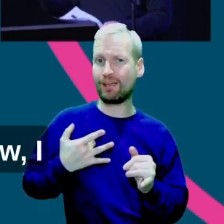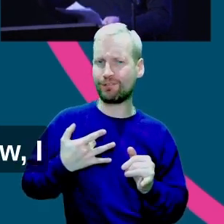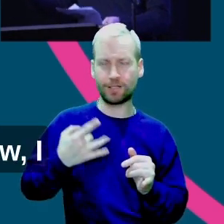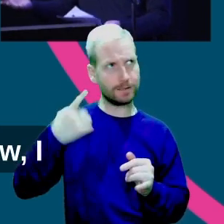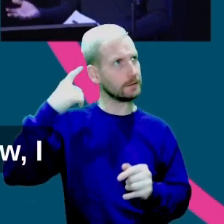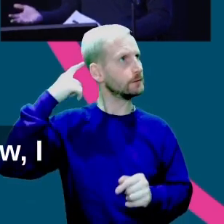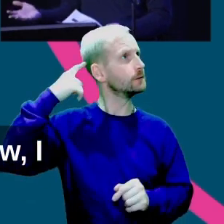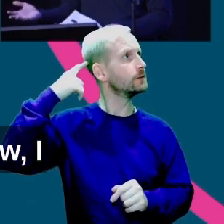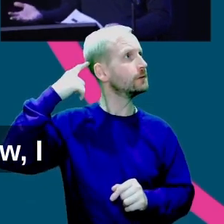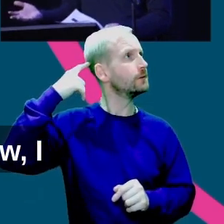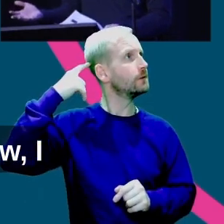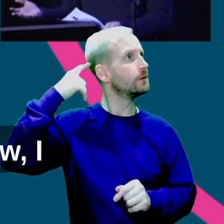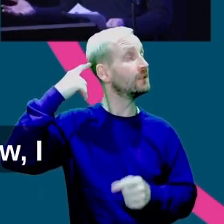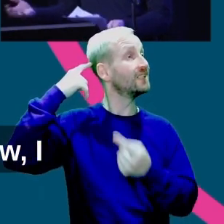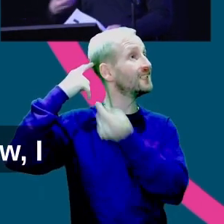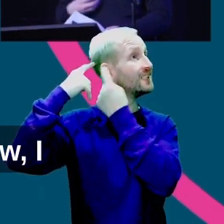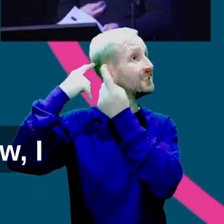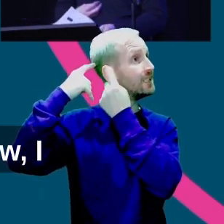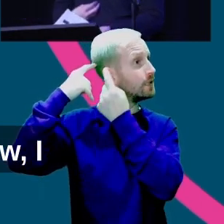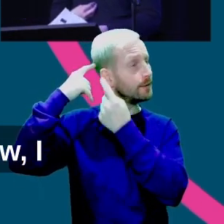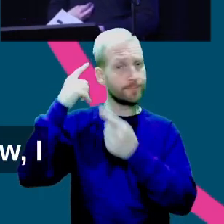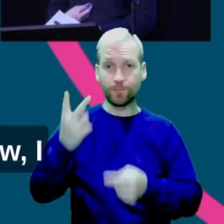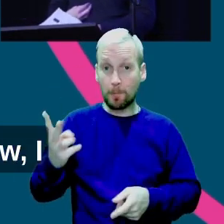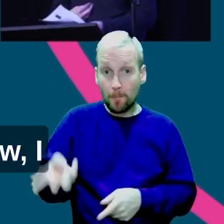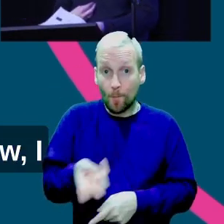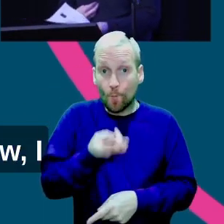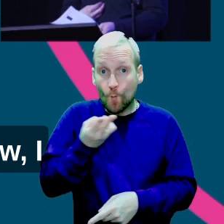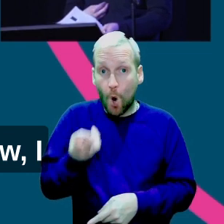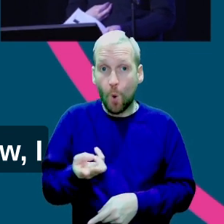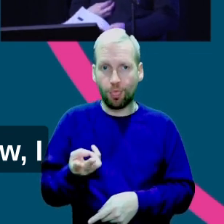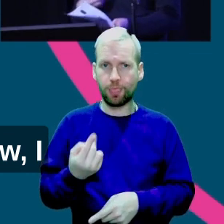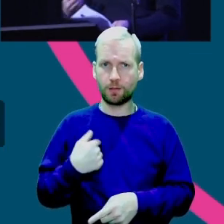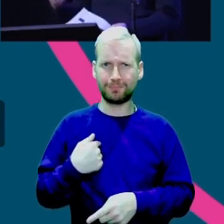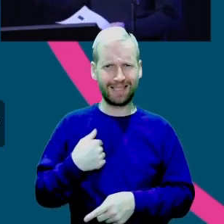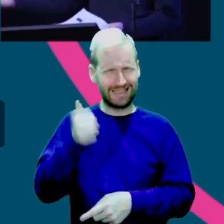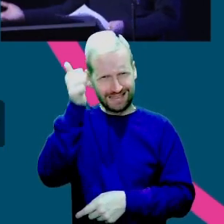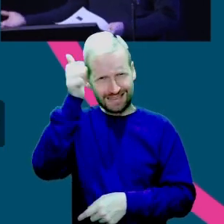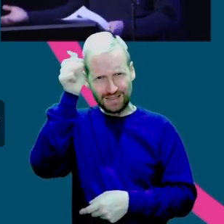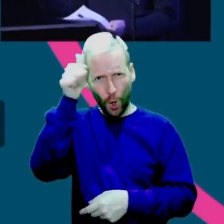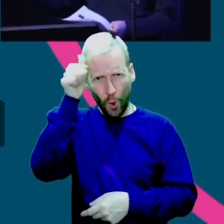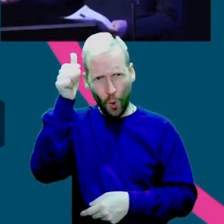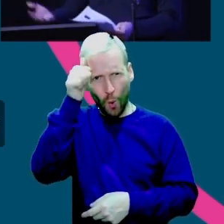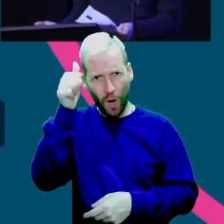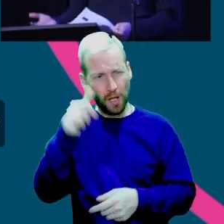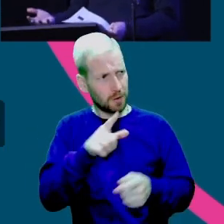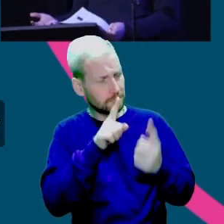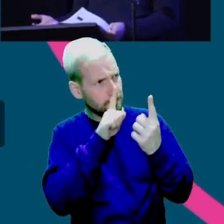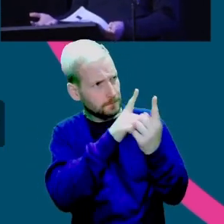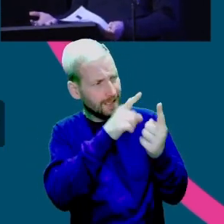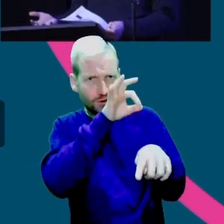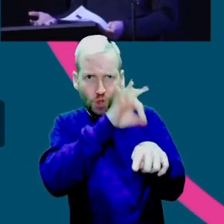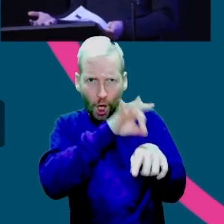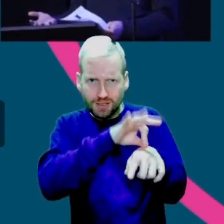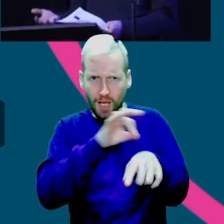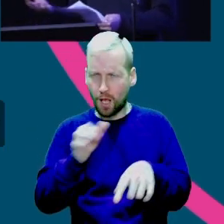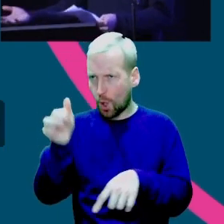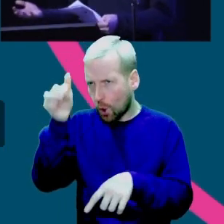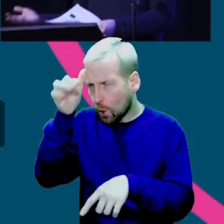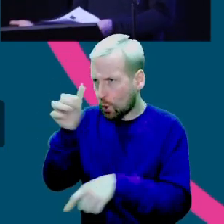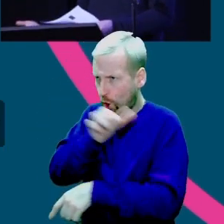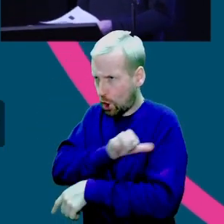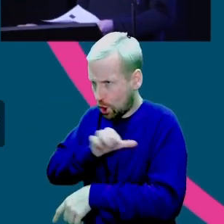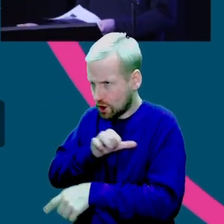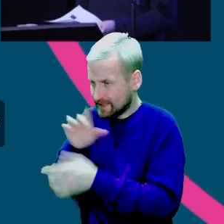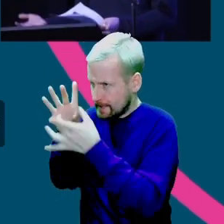Thankfully, both of them, because, I was in the know, I knew doctors, I knew nurses, I